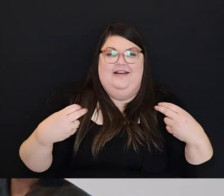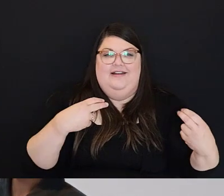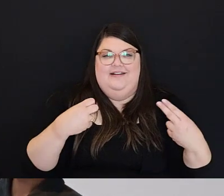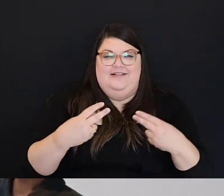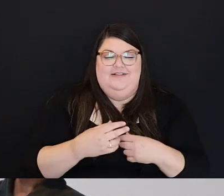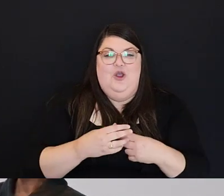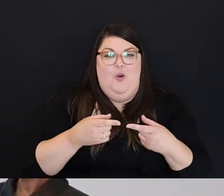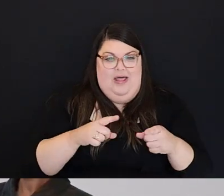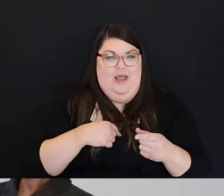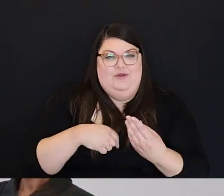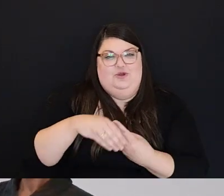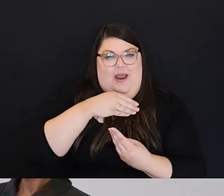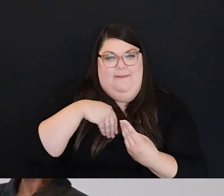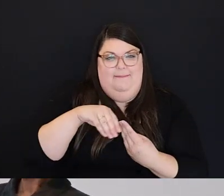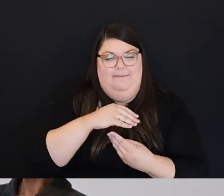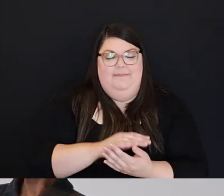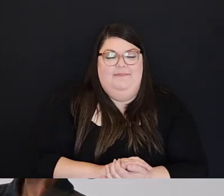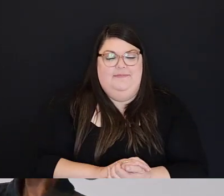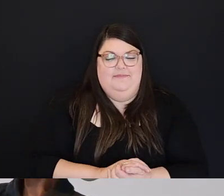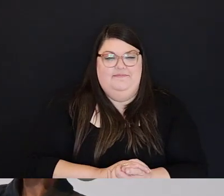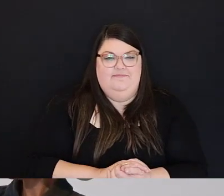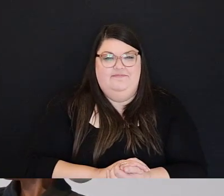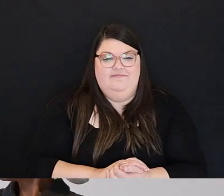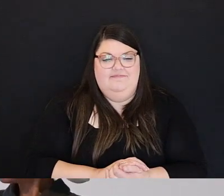And watching